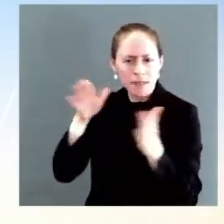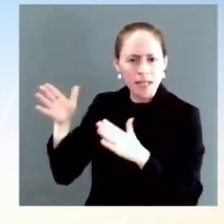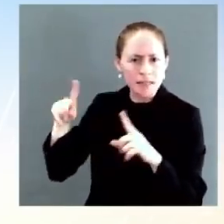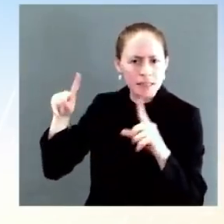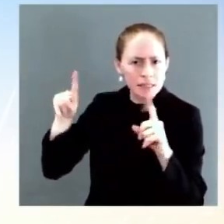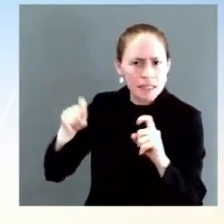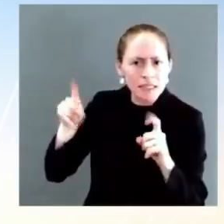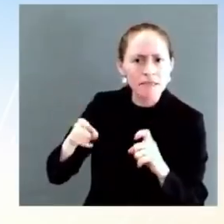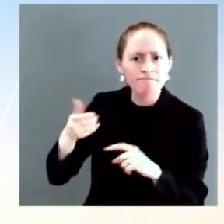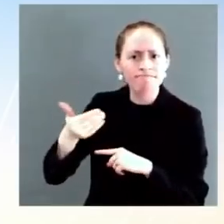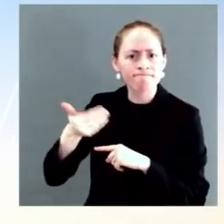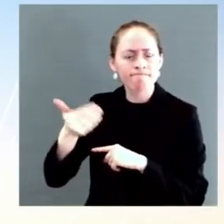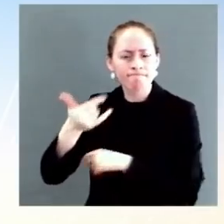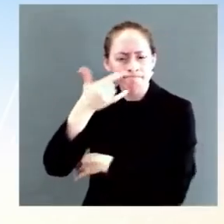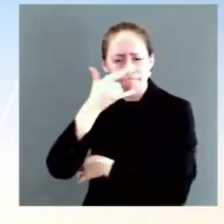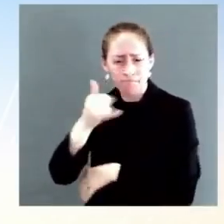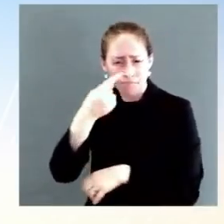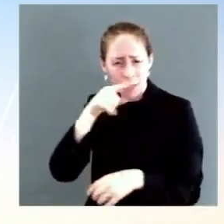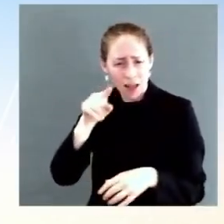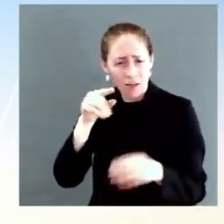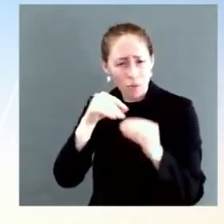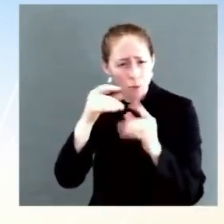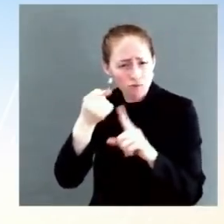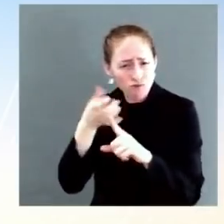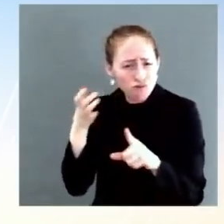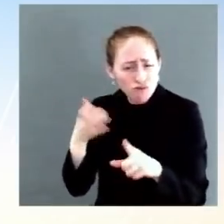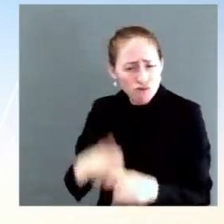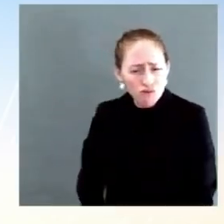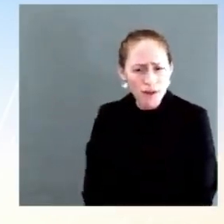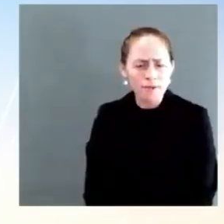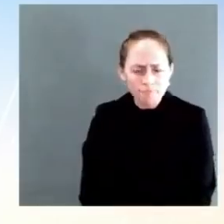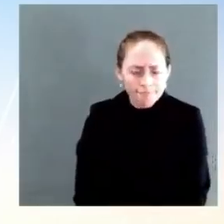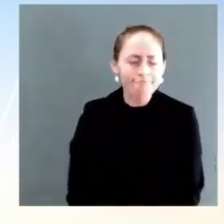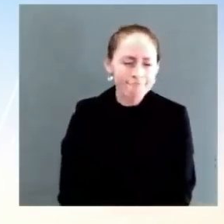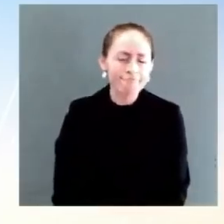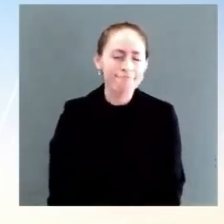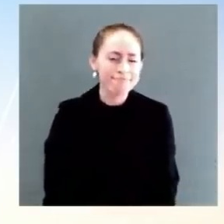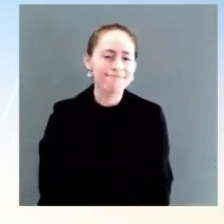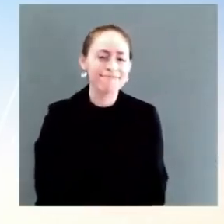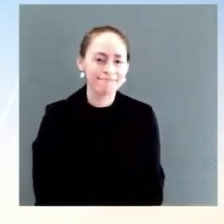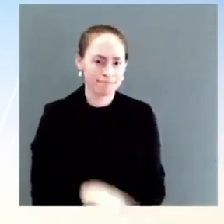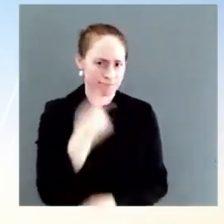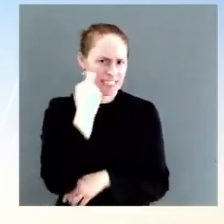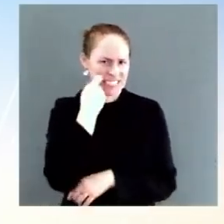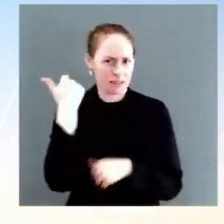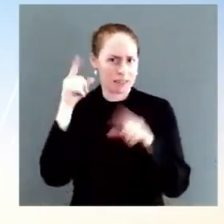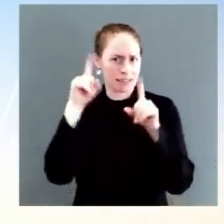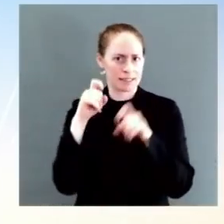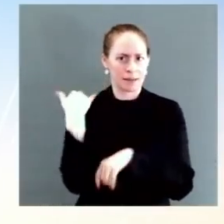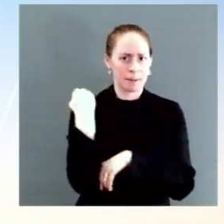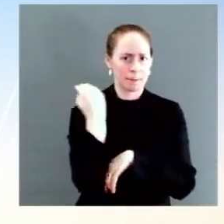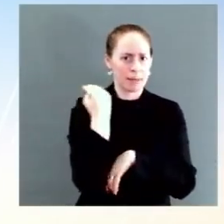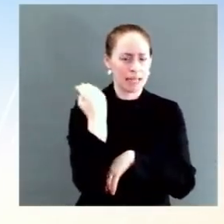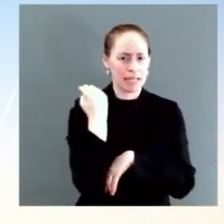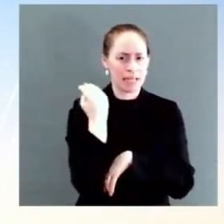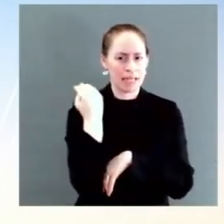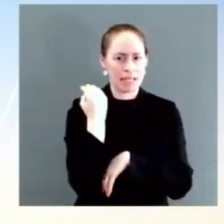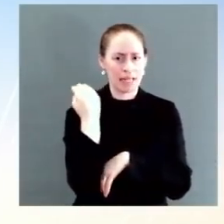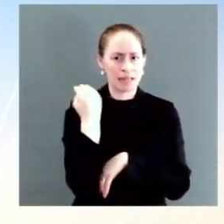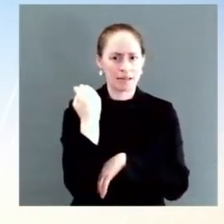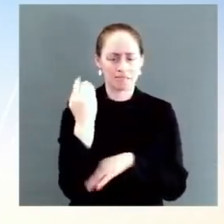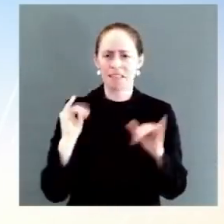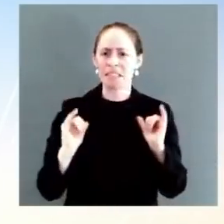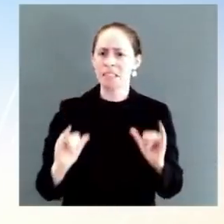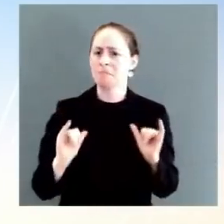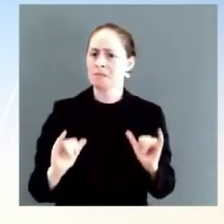to provide you regular updates on that. Nothing has changed on the protocols. Thanks. Secretary of State Blinken earlier today said that the U.S. was willing to